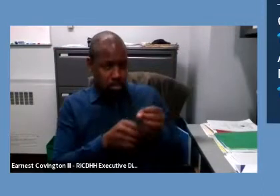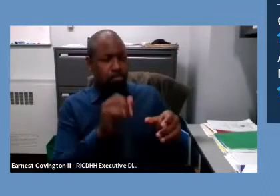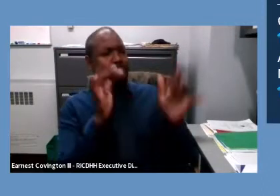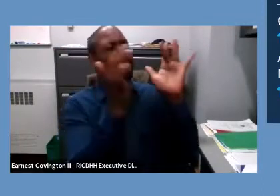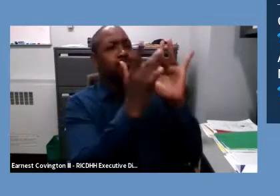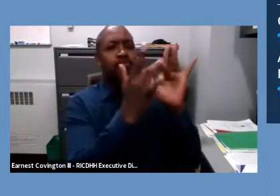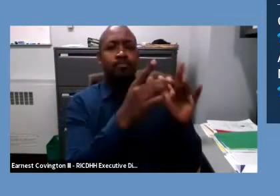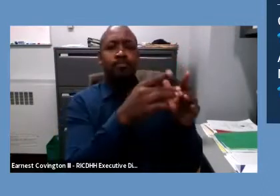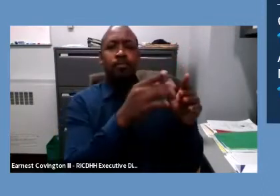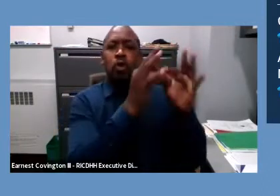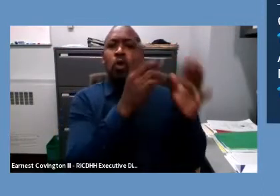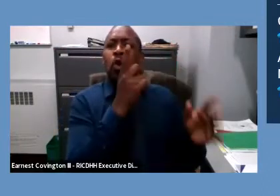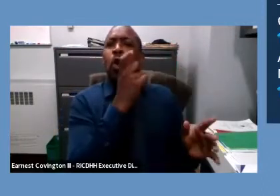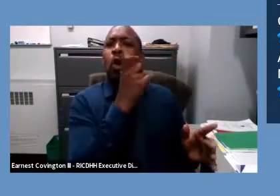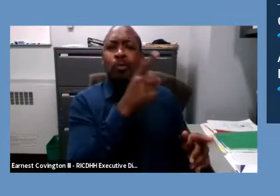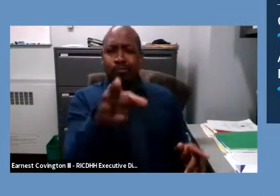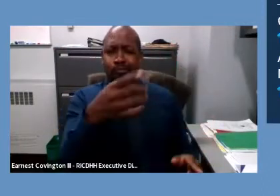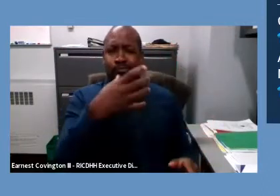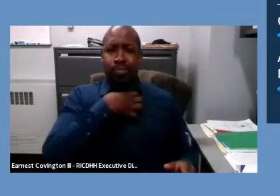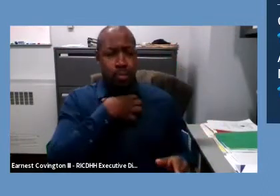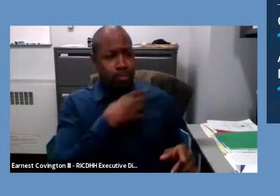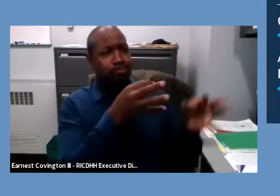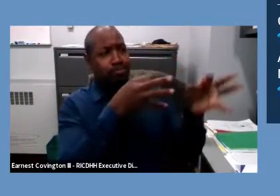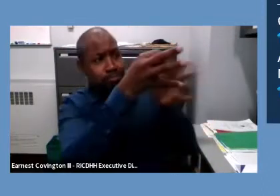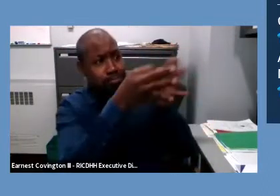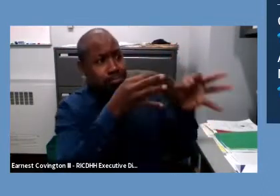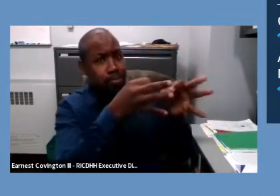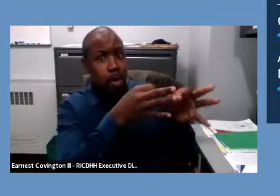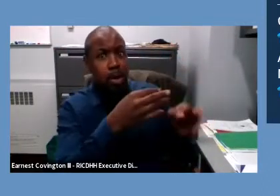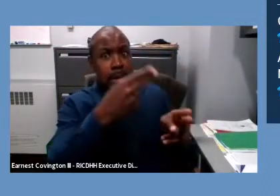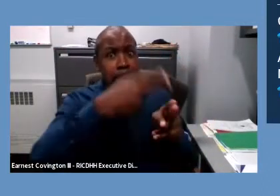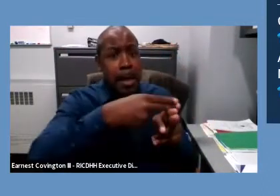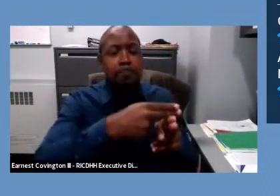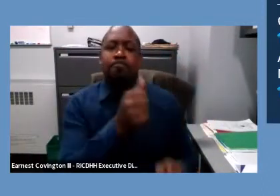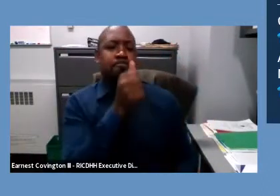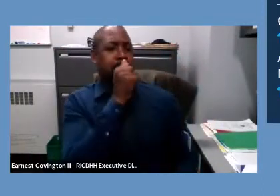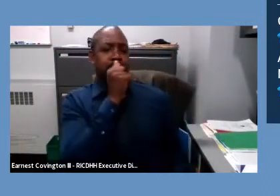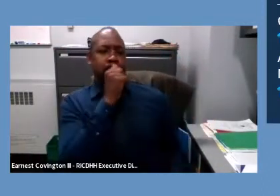And they will respect that if you tell them ahead of time.